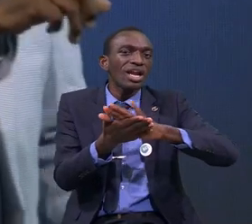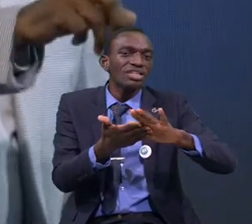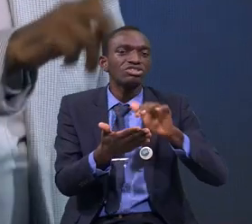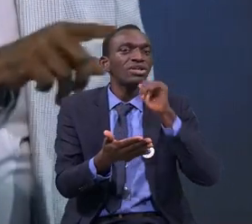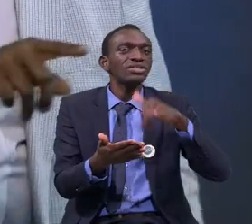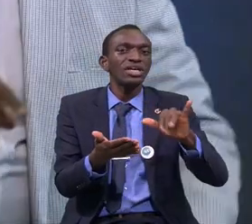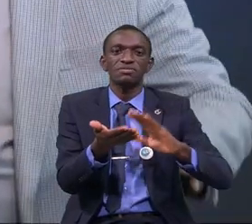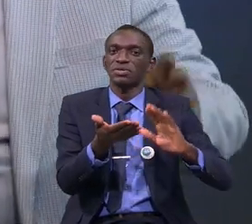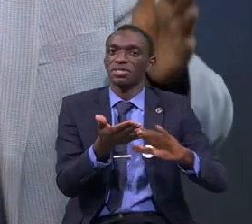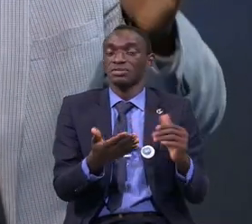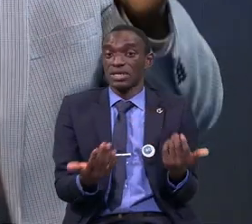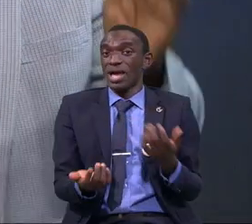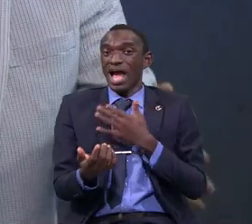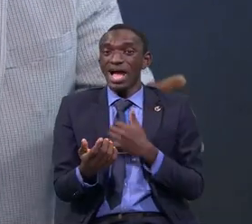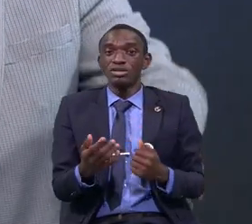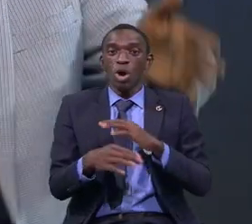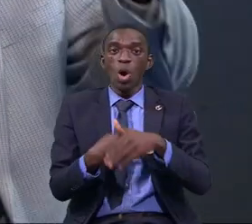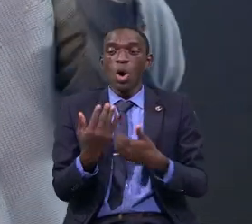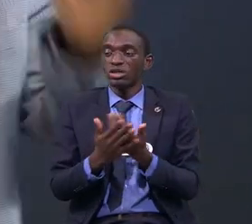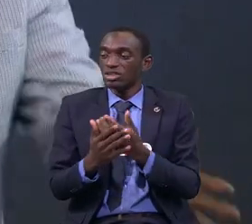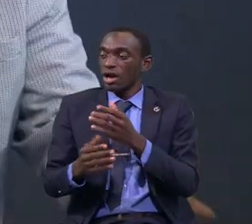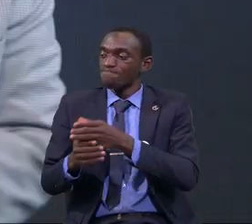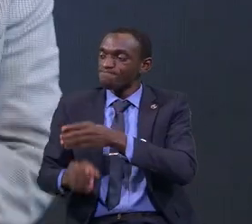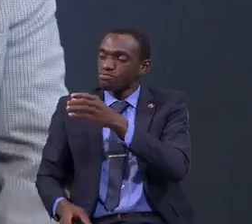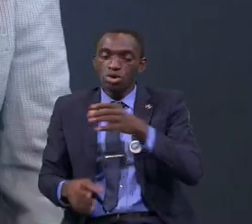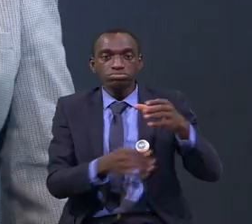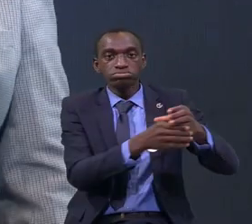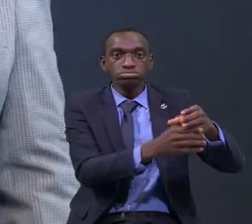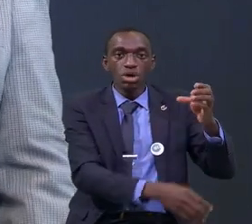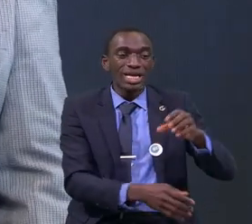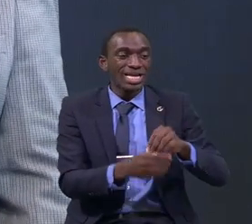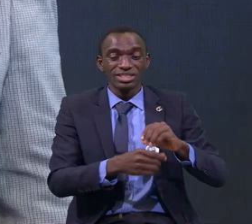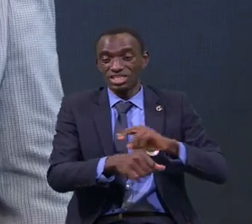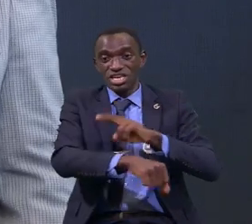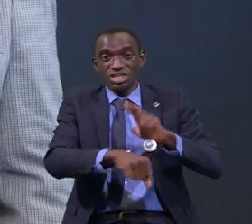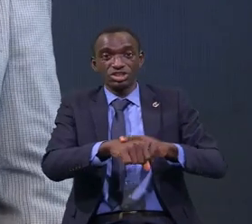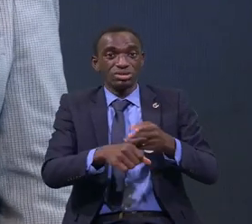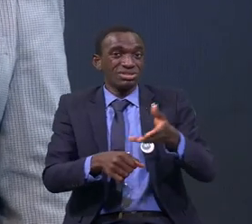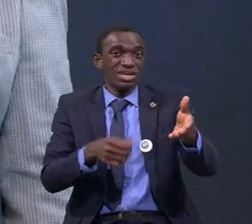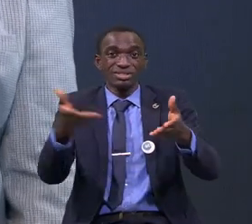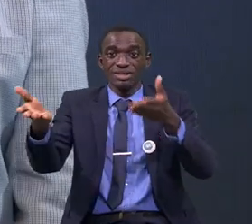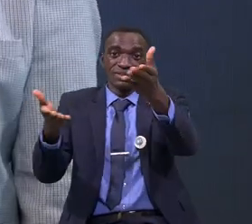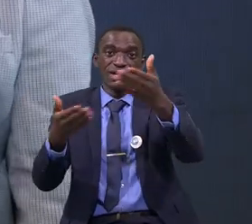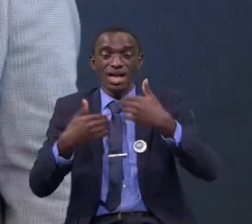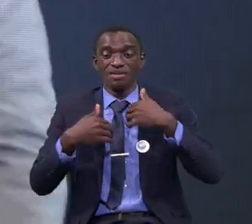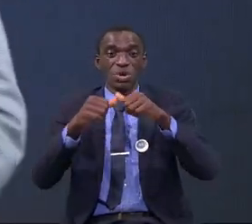And all the coals of all the altars of that nation could not take away sin.